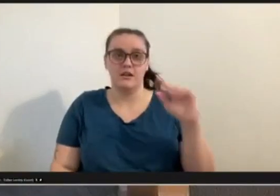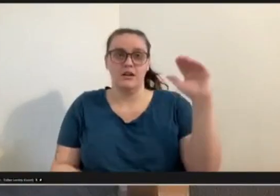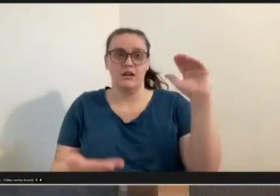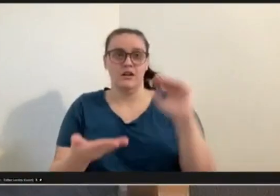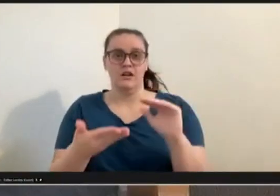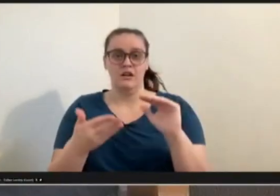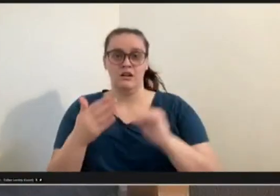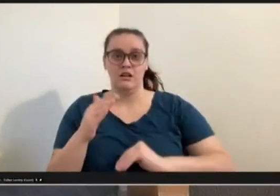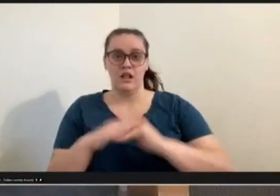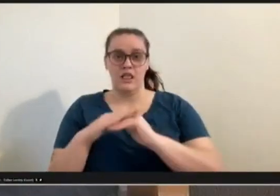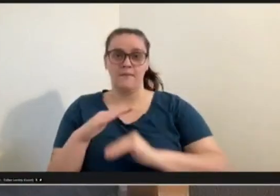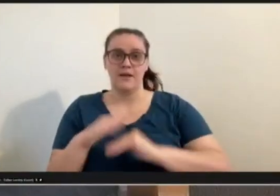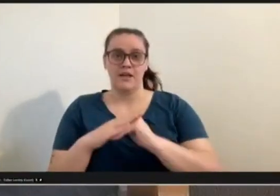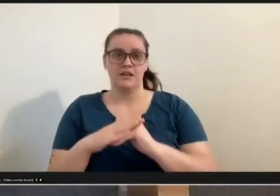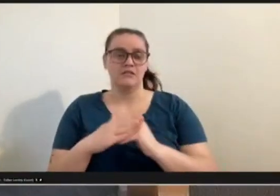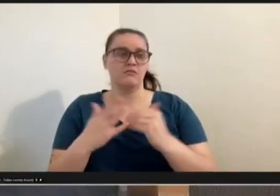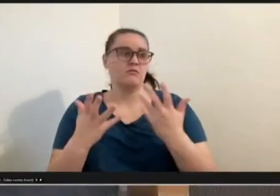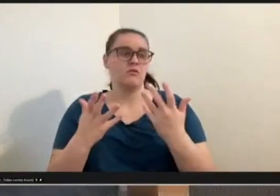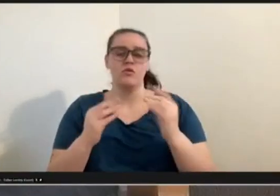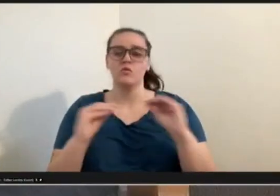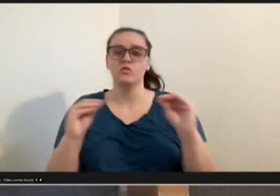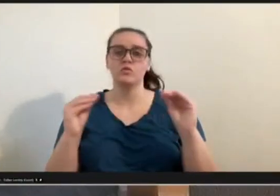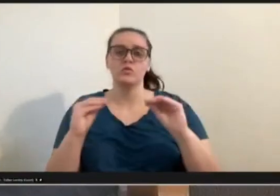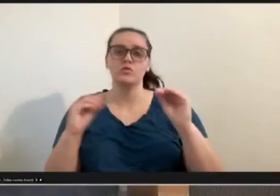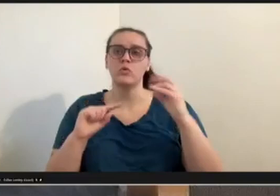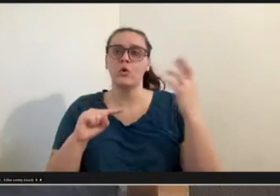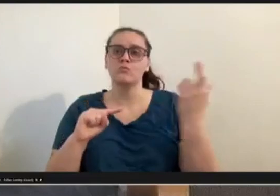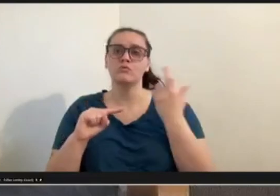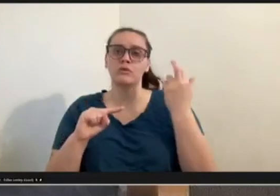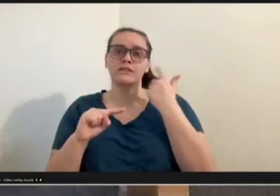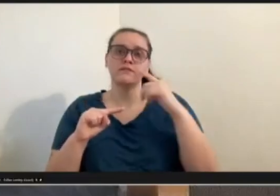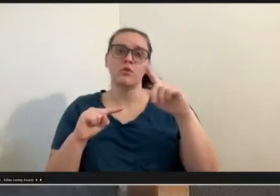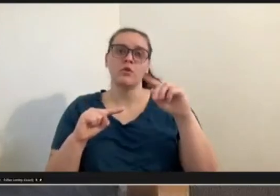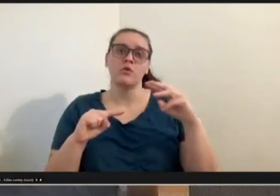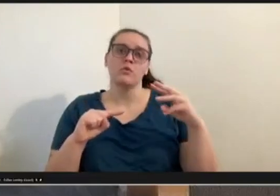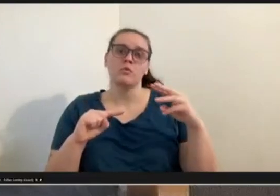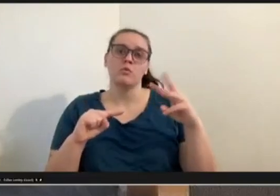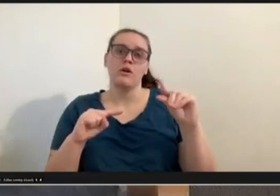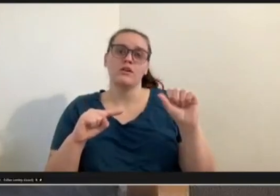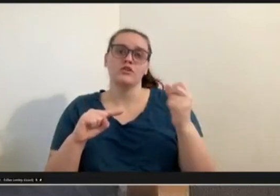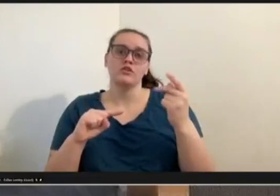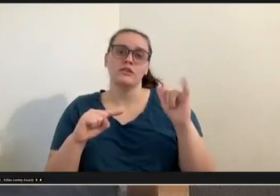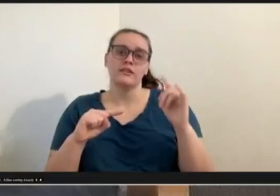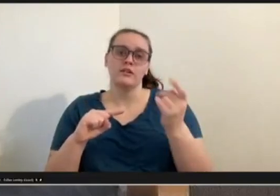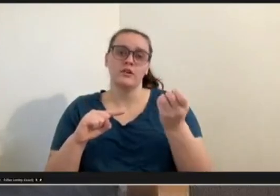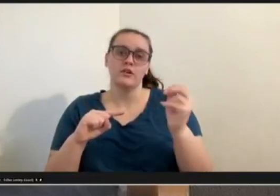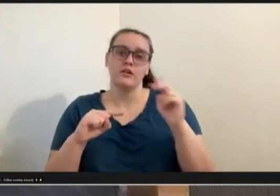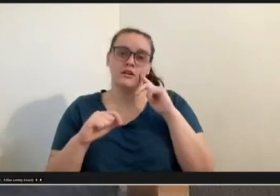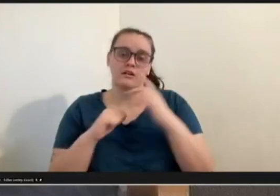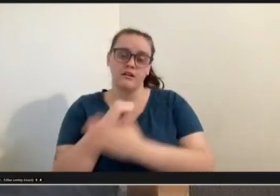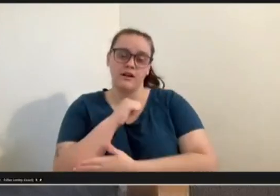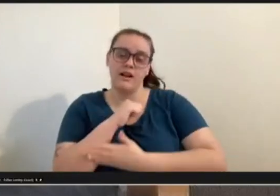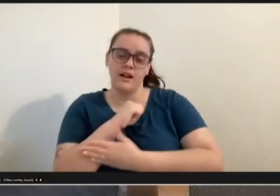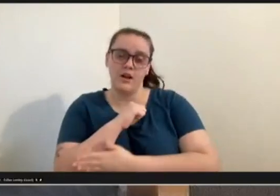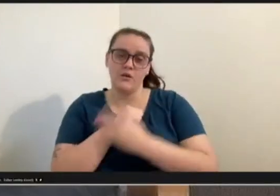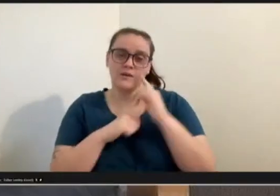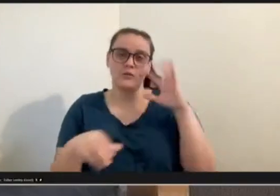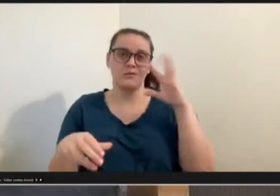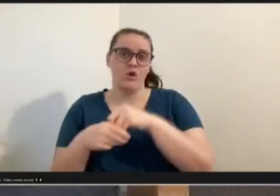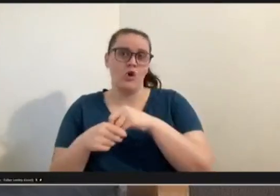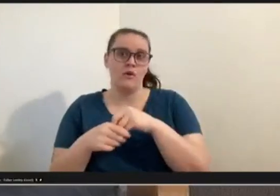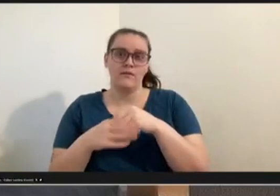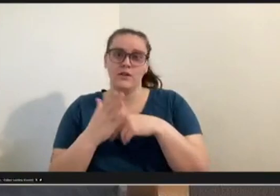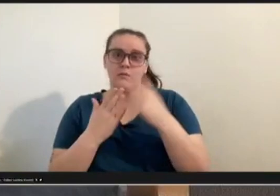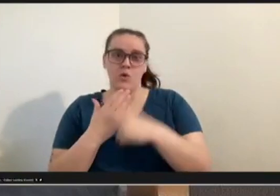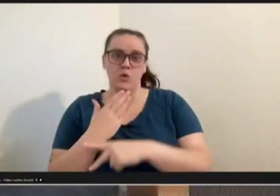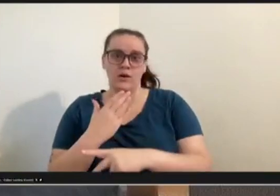County to even participate in this program. And in our opinion, House Bill 3457A, as currently written, is essentially a